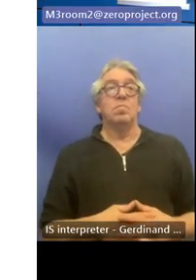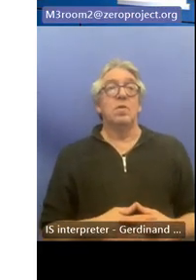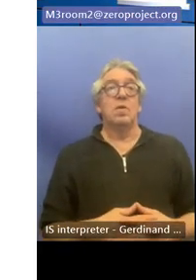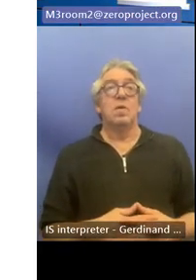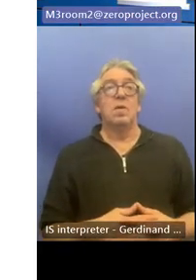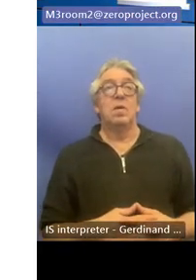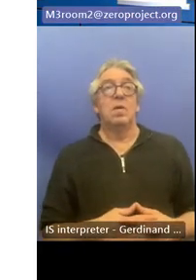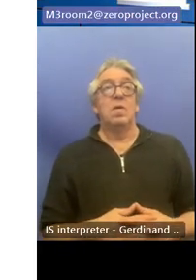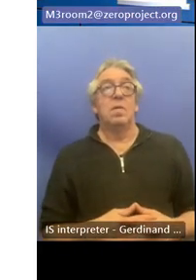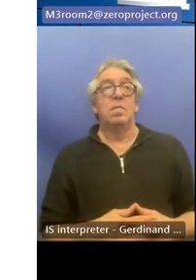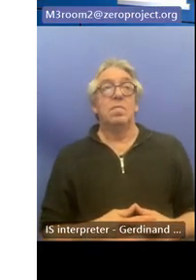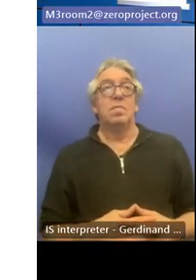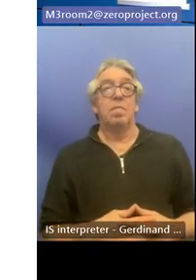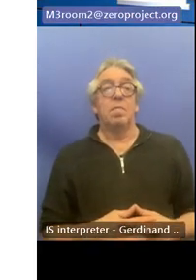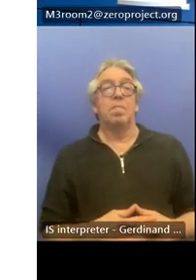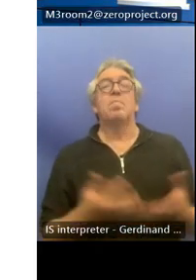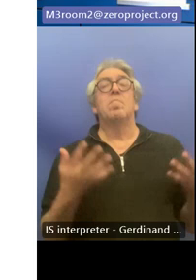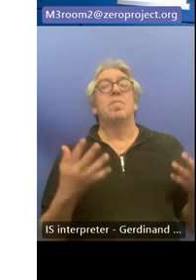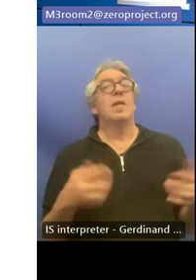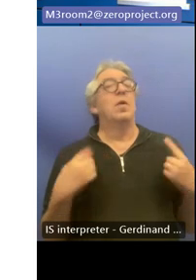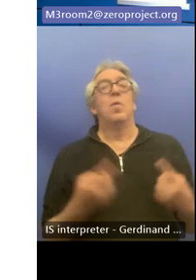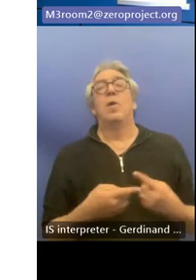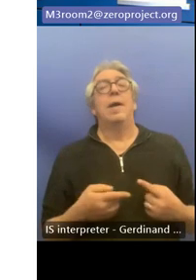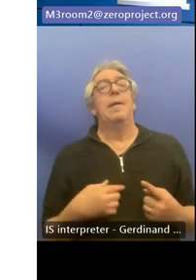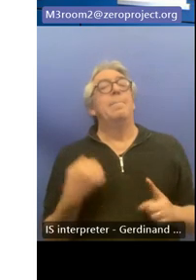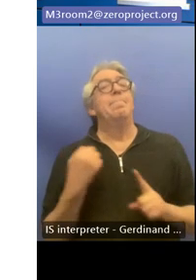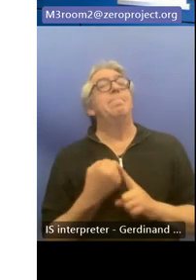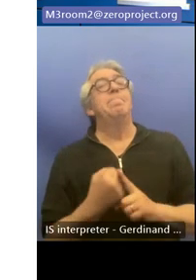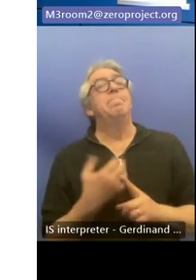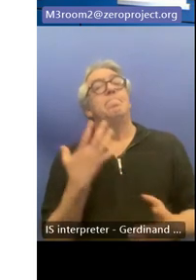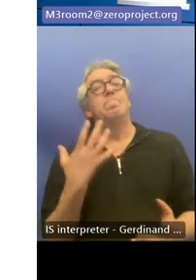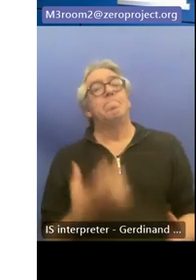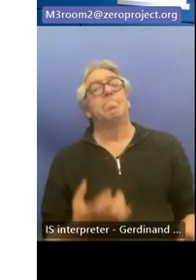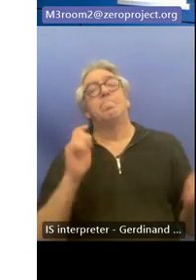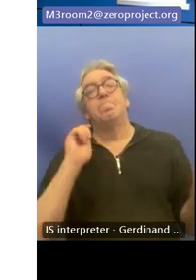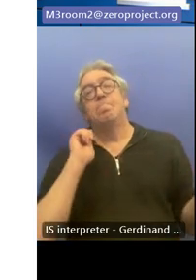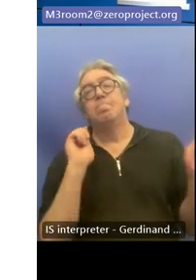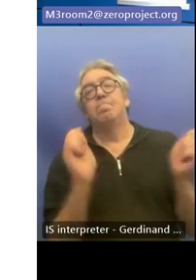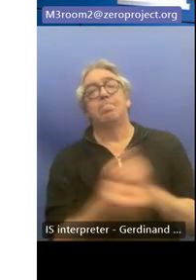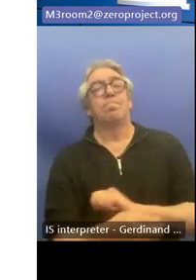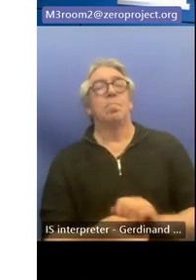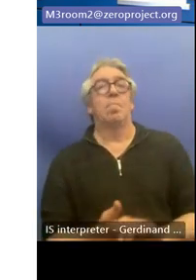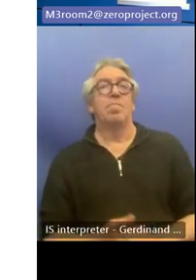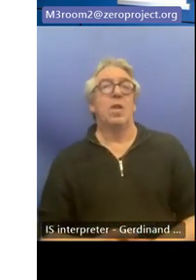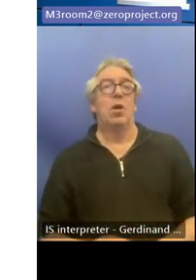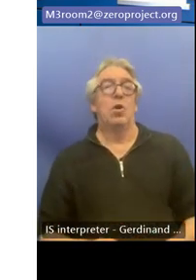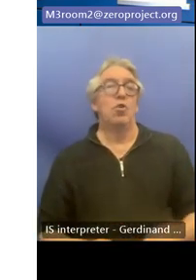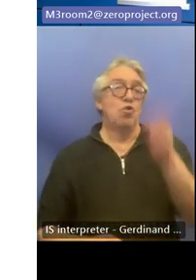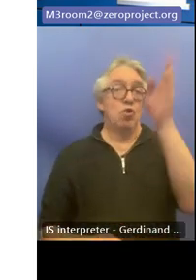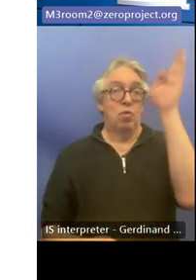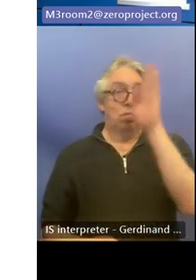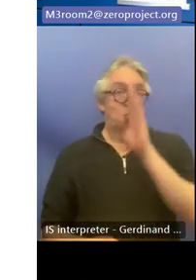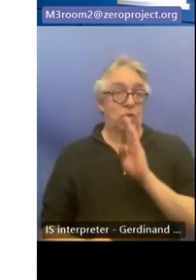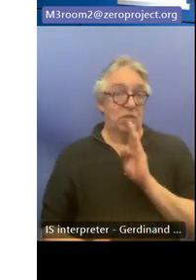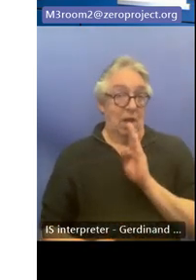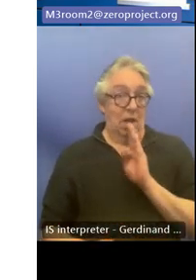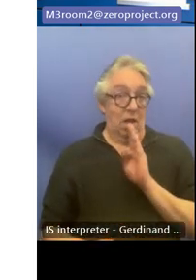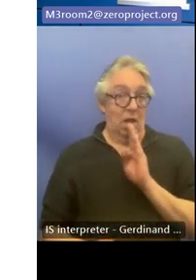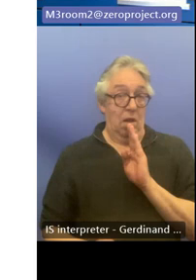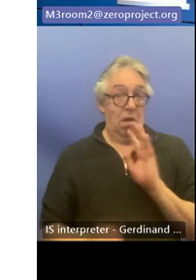we are working to change this scenario because we have in Brazil and the other parts of the world too, I think, the, for